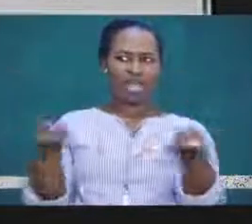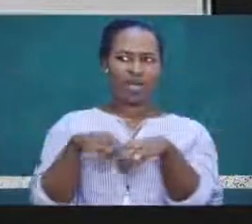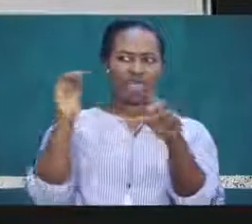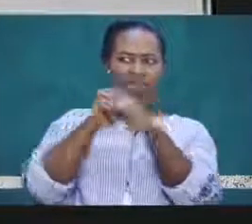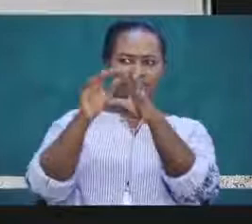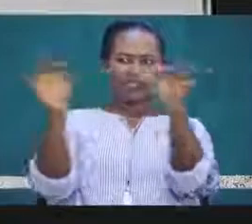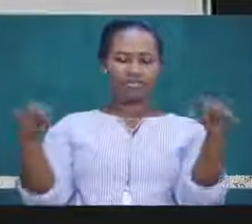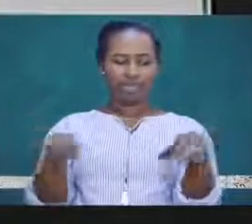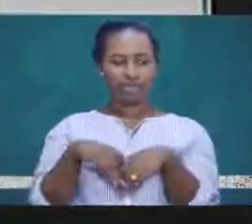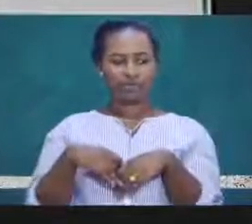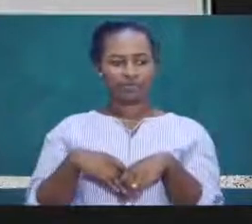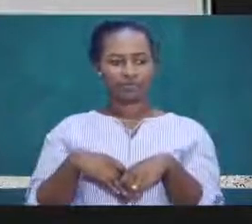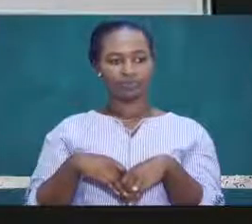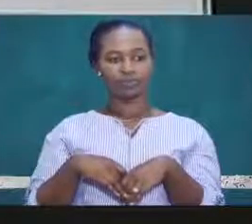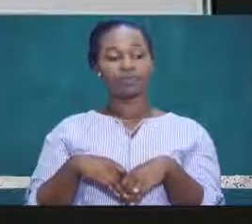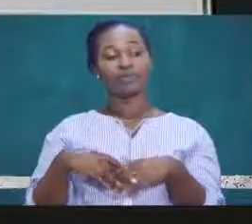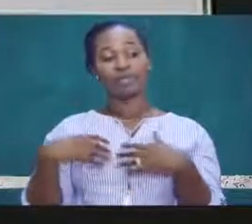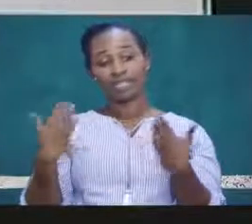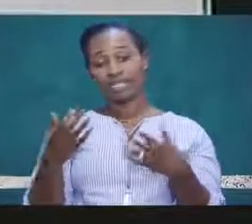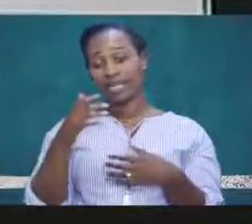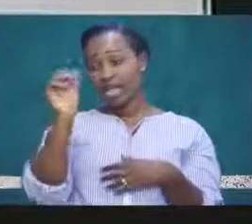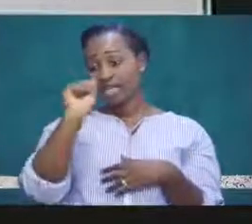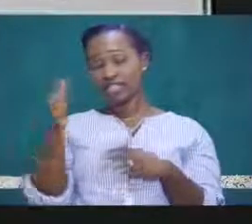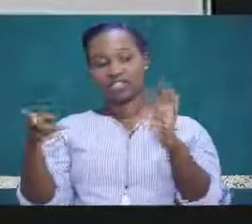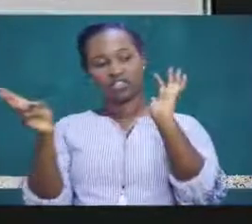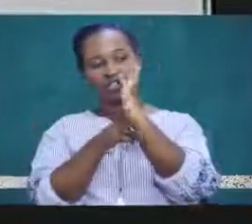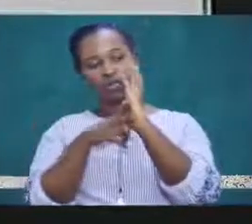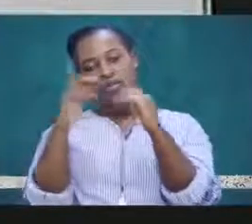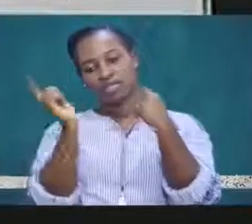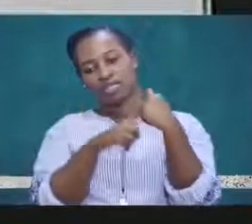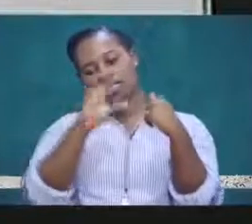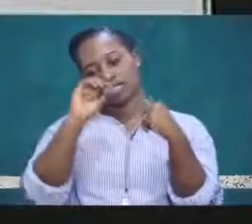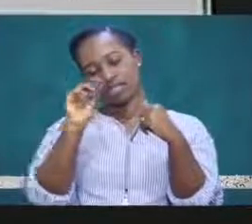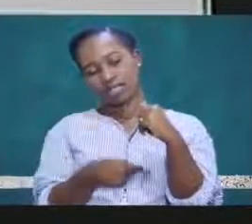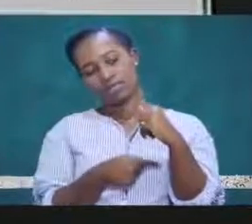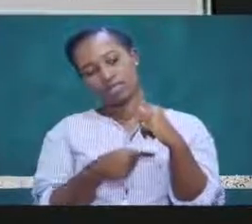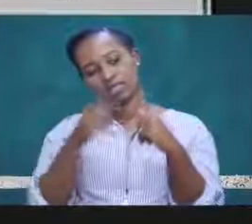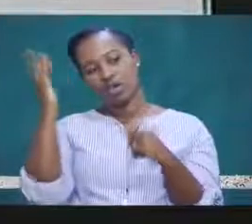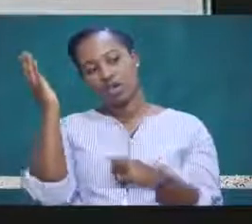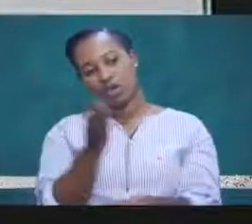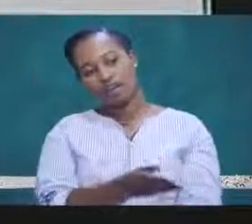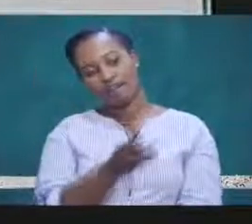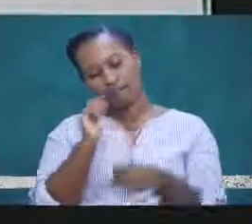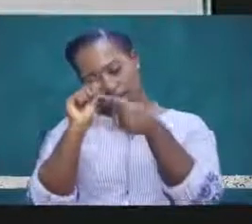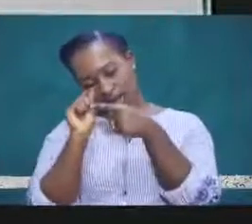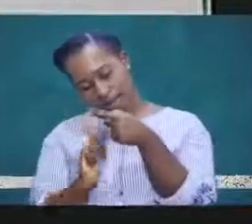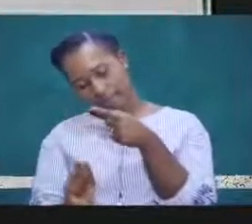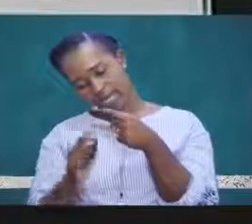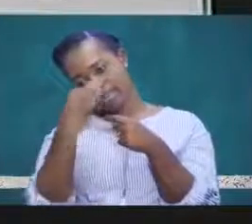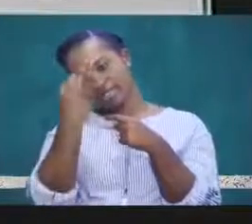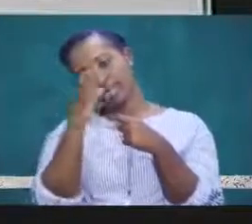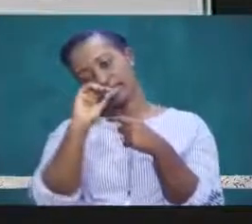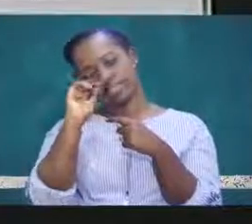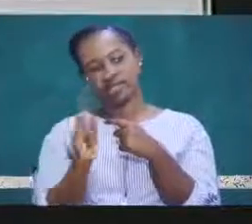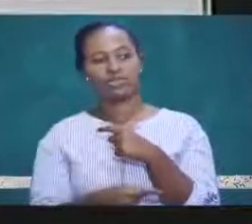the acceleration is going to be the force, which is 60,000 newtons, divided by the